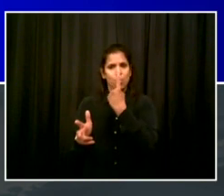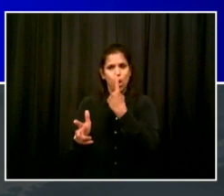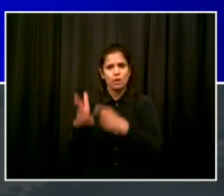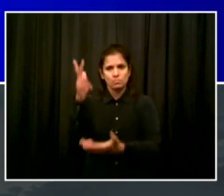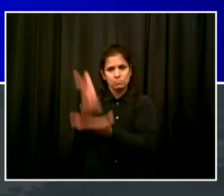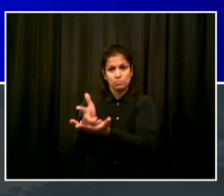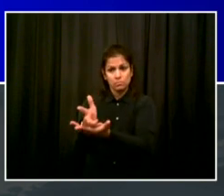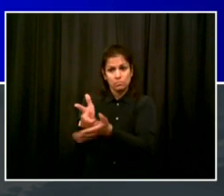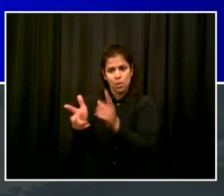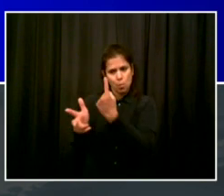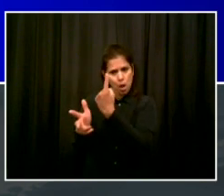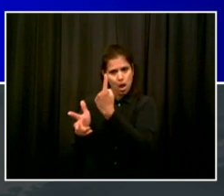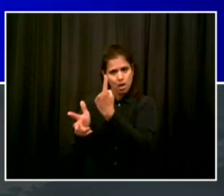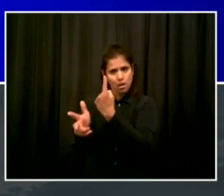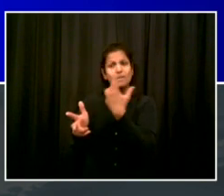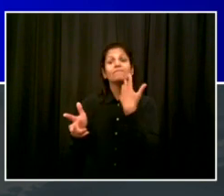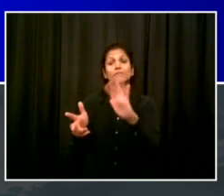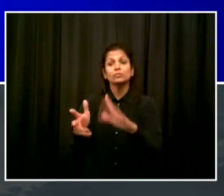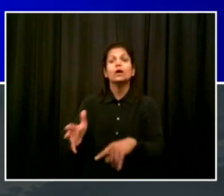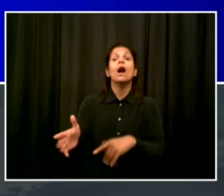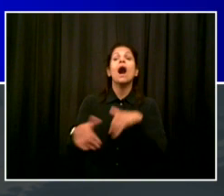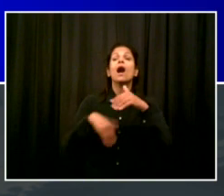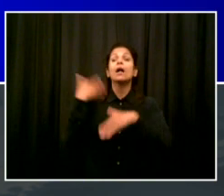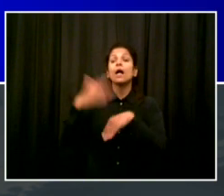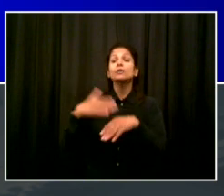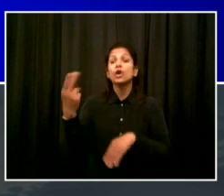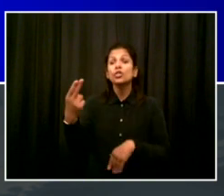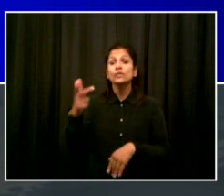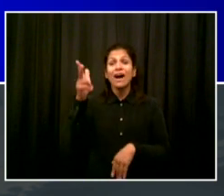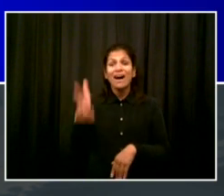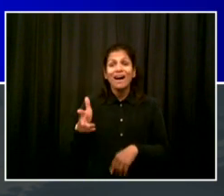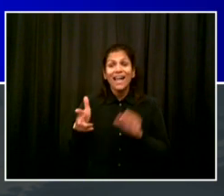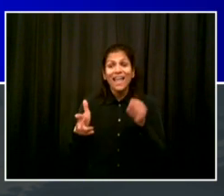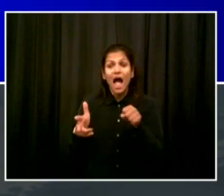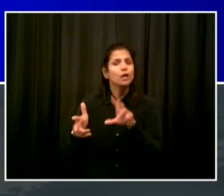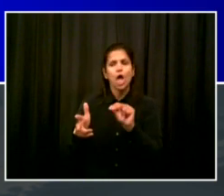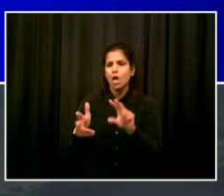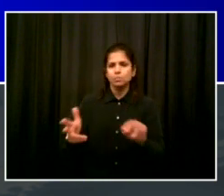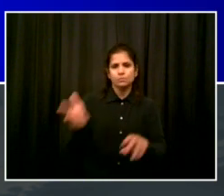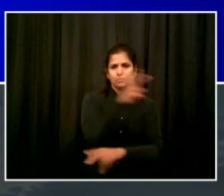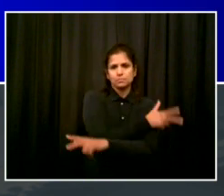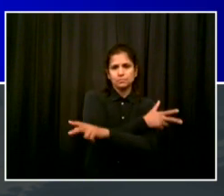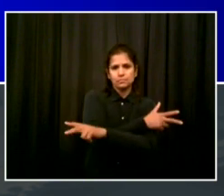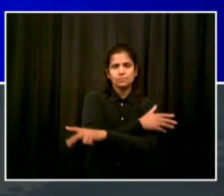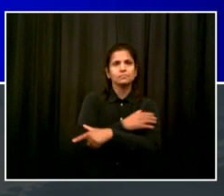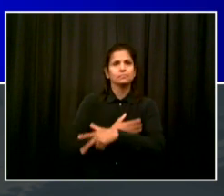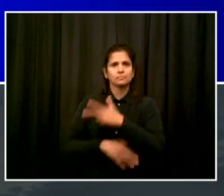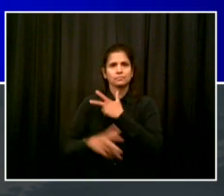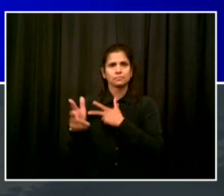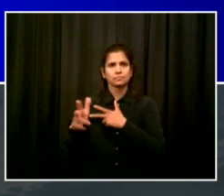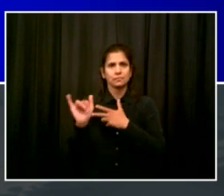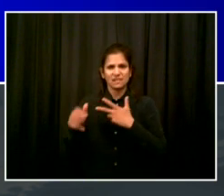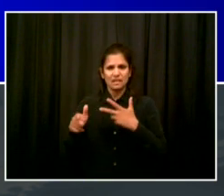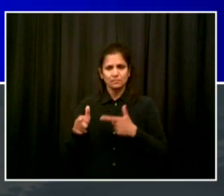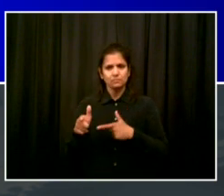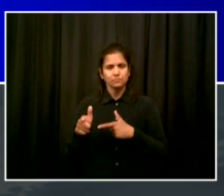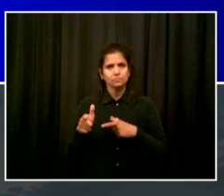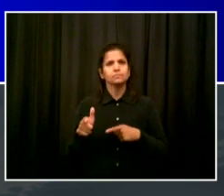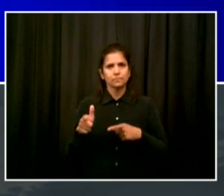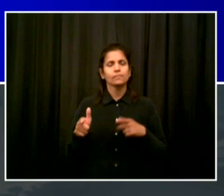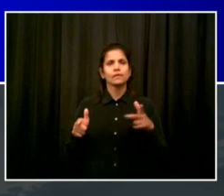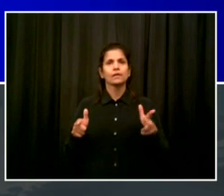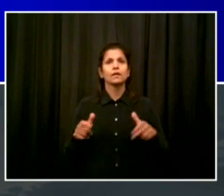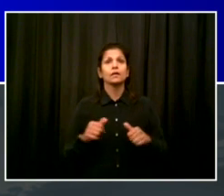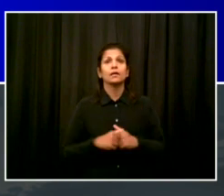side of the street. Remember, your side of the street is what matters, and the sign on your side of the street. So as you see on the visual, ignore